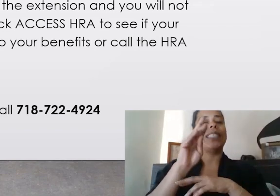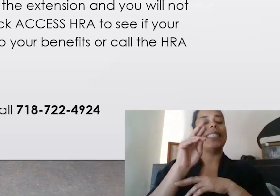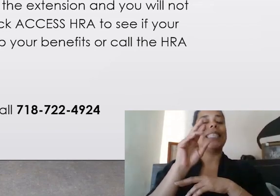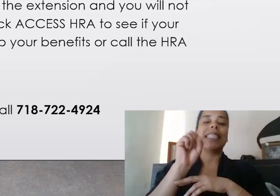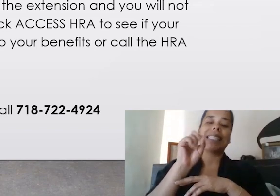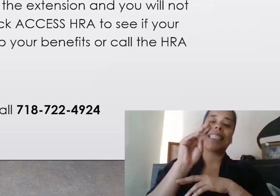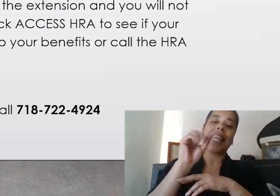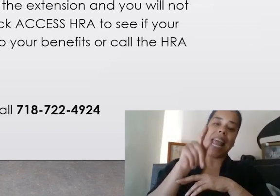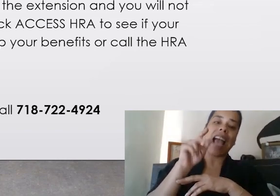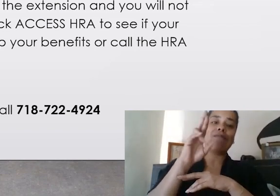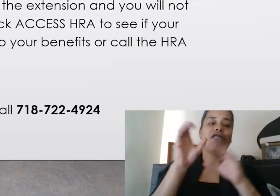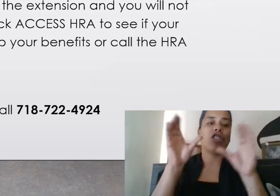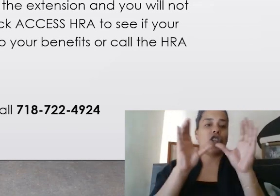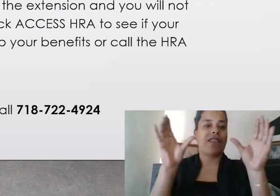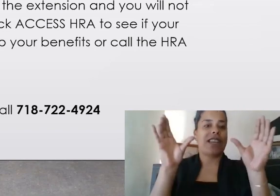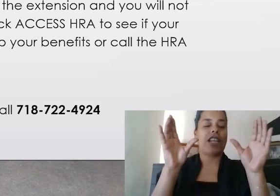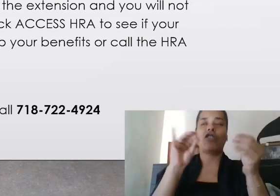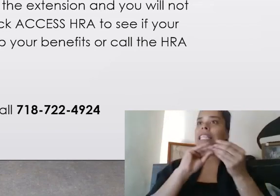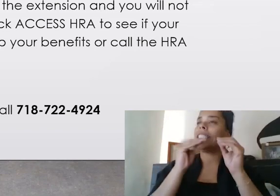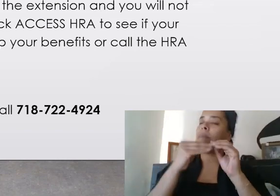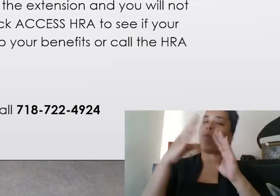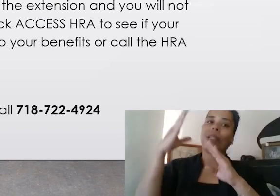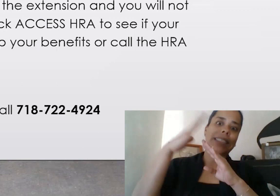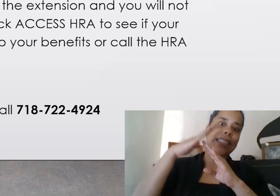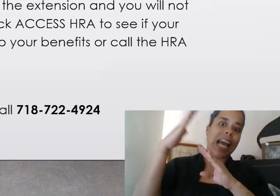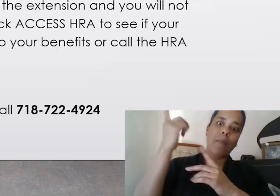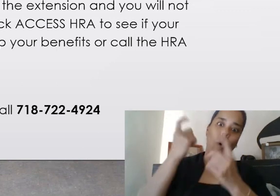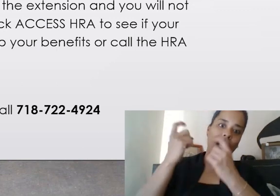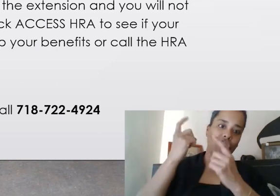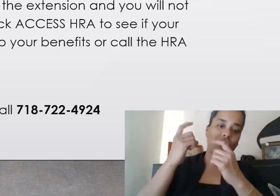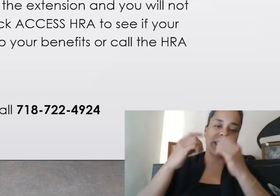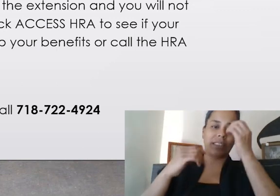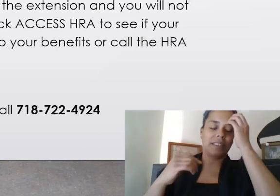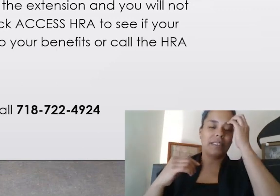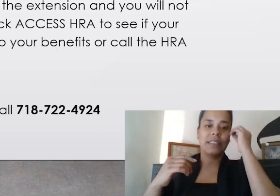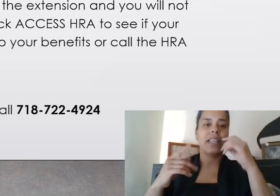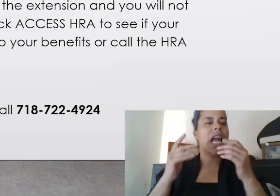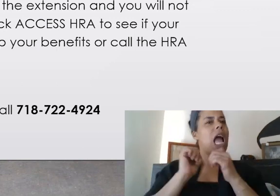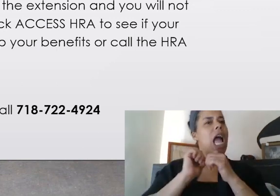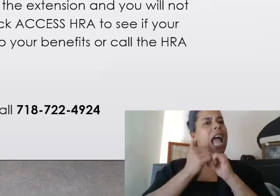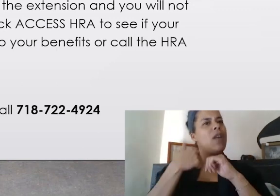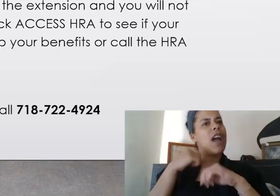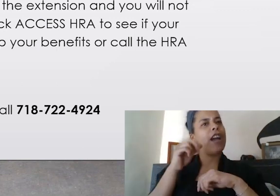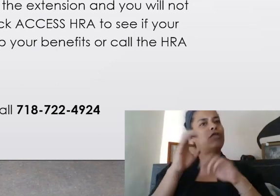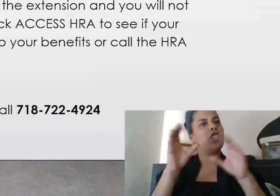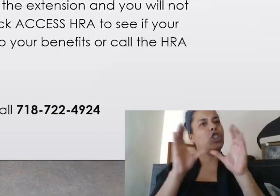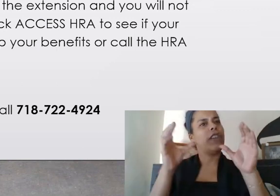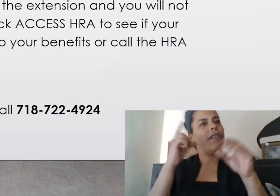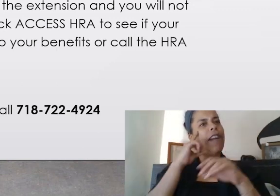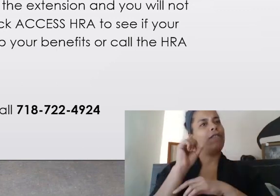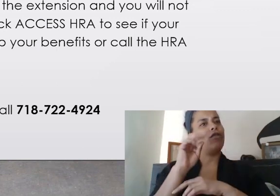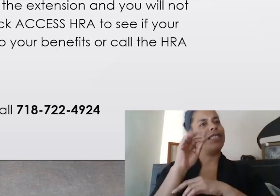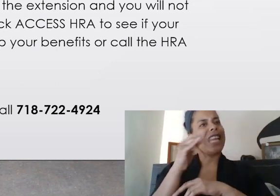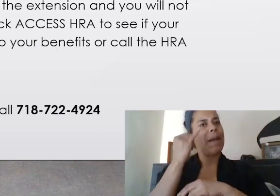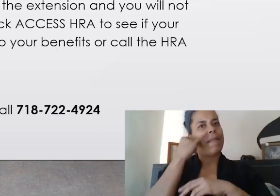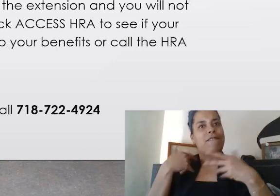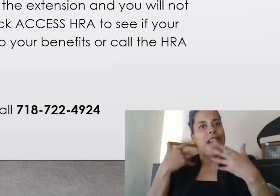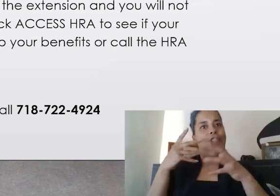I've gotten from a lot of individuals. How do I recertify for SNAP if I already got